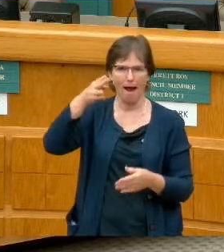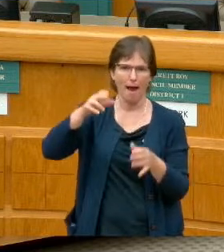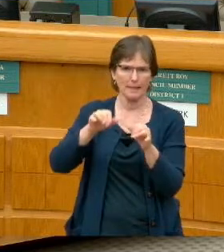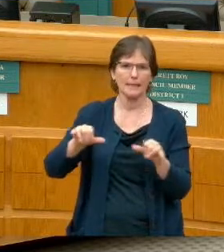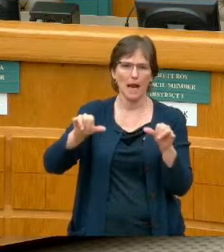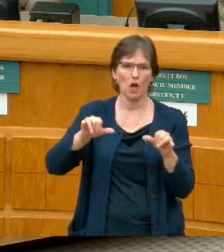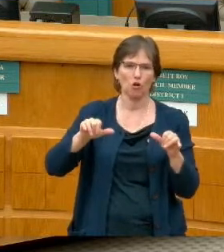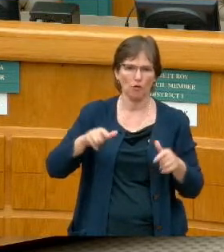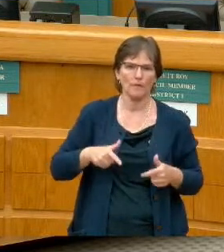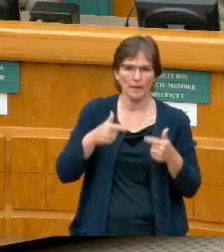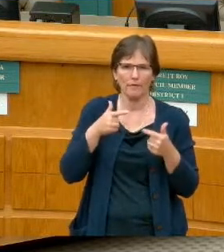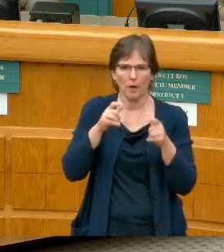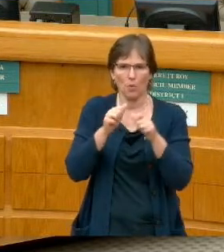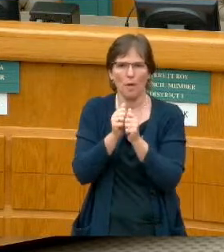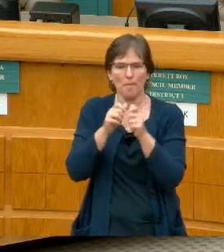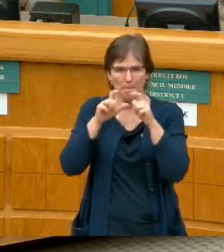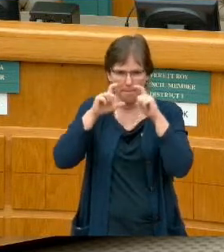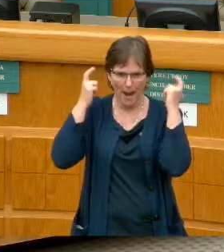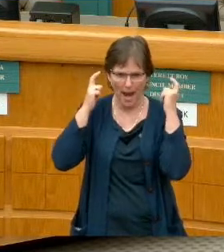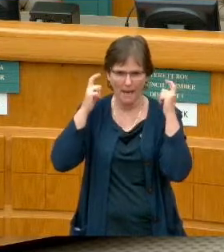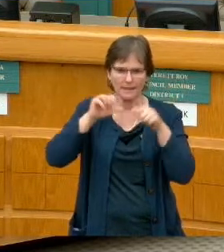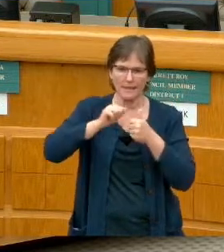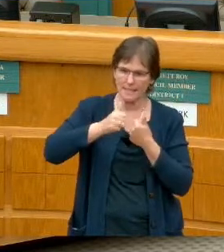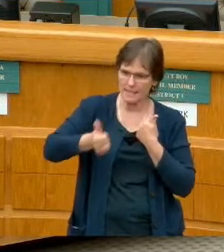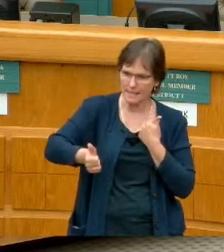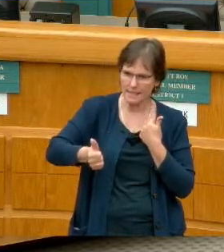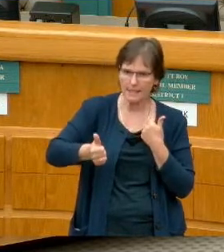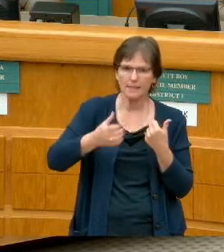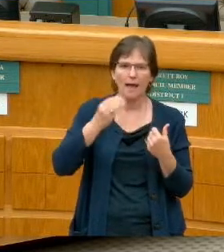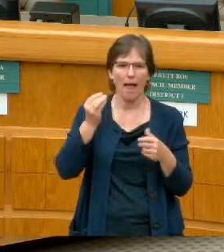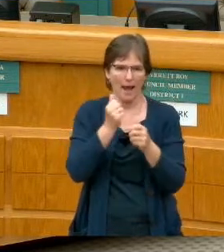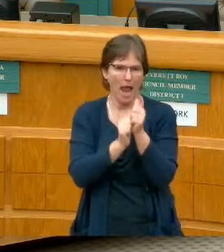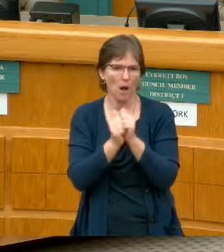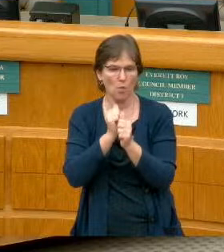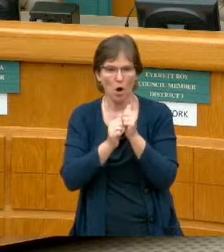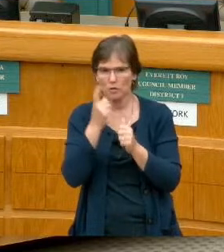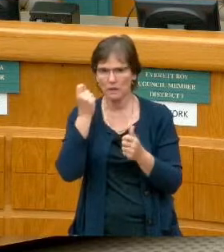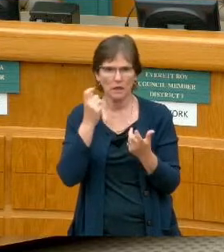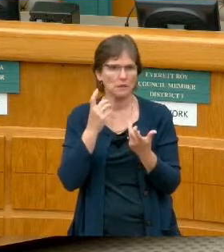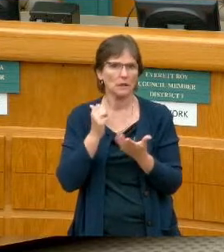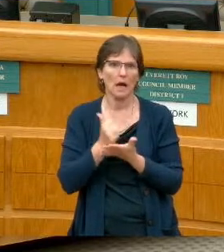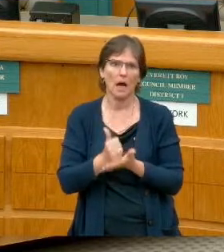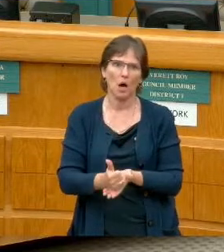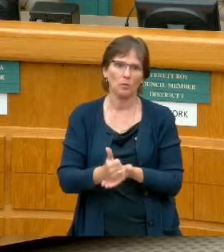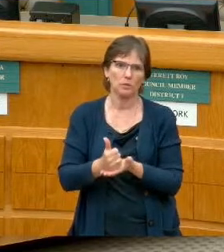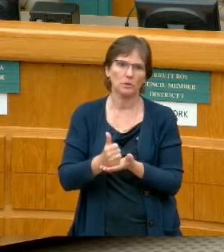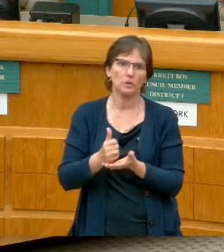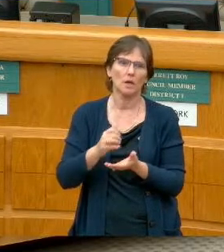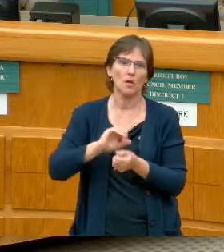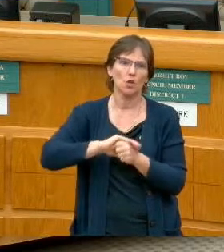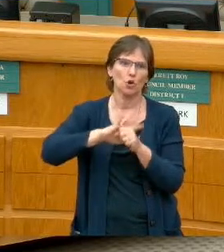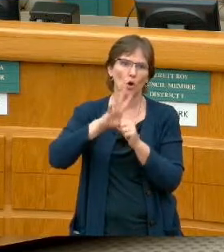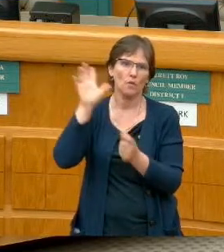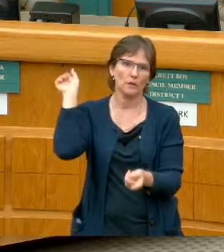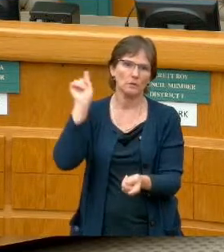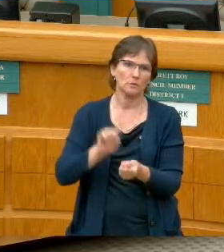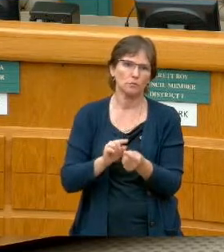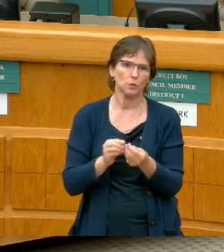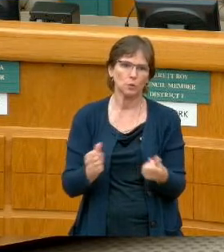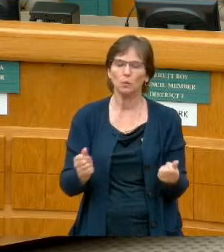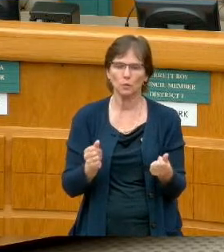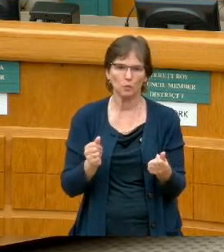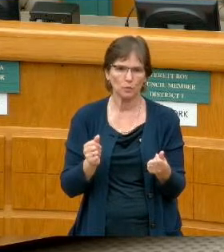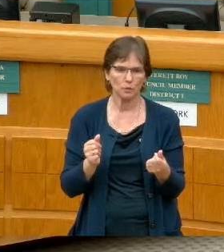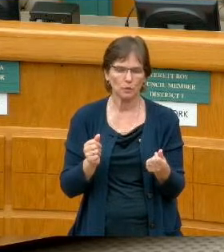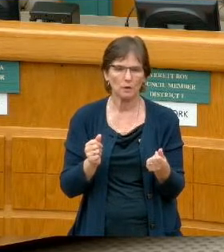open at the same time. Thank you for everything that you do. All of you first responders and healthcare workers, and